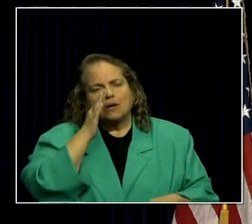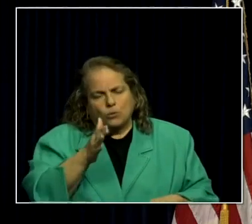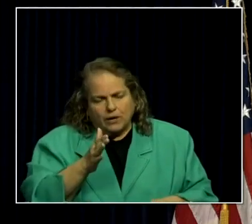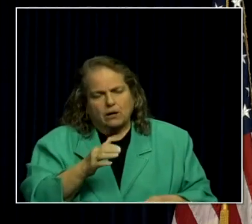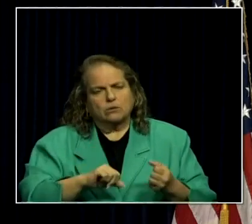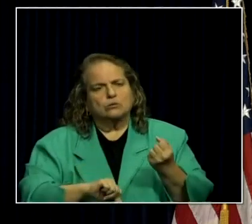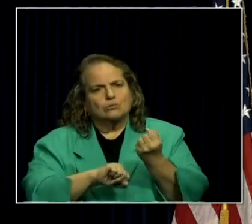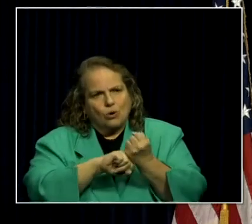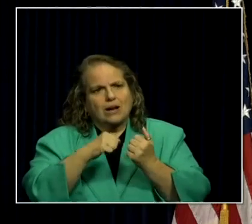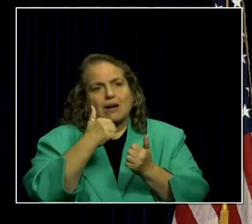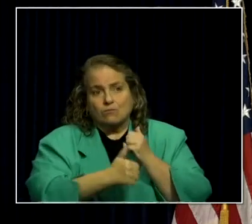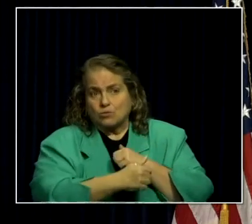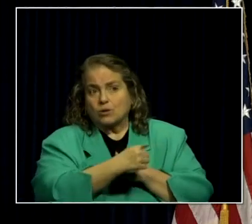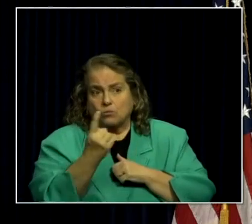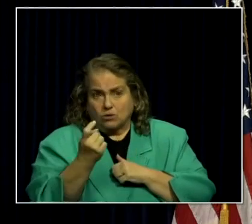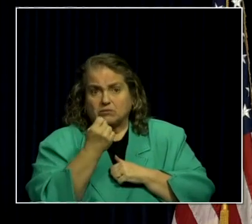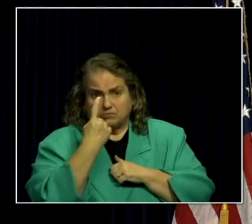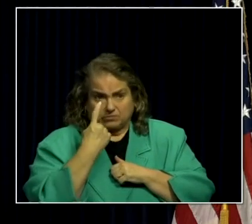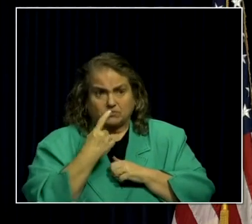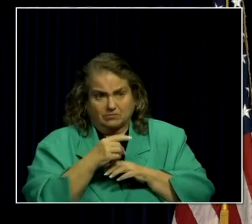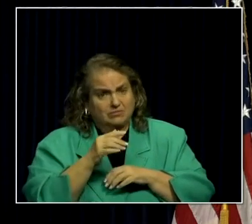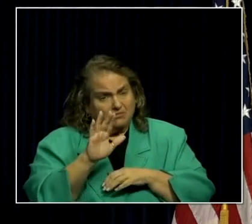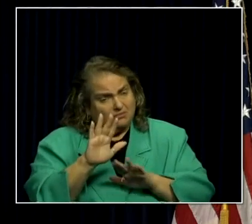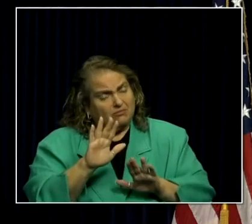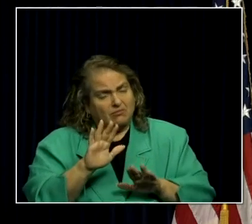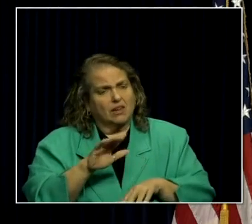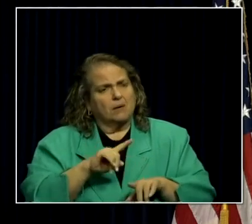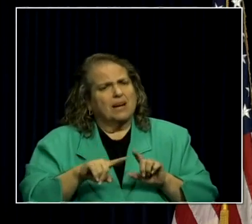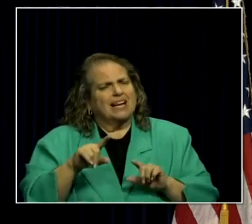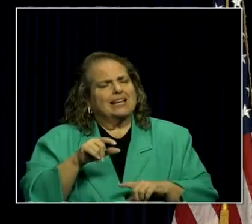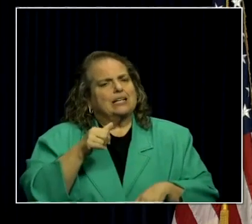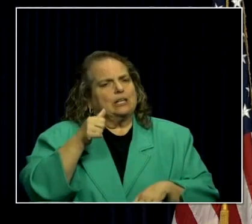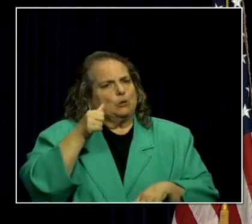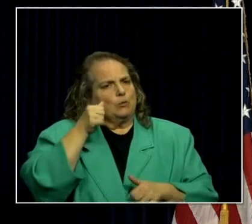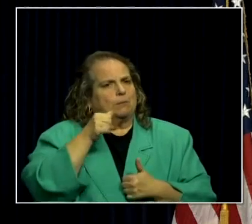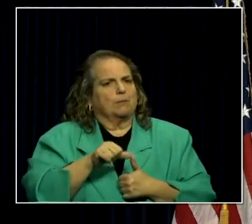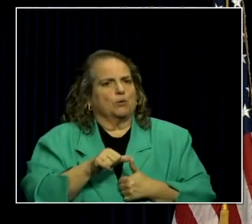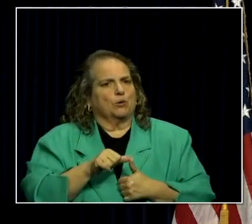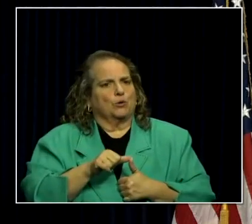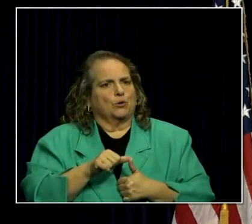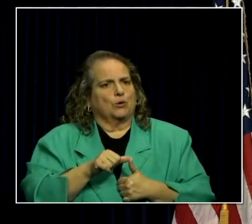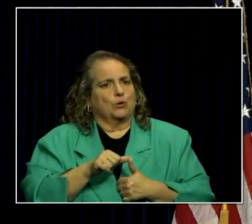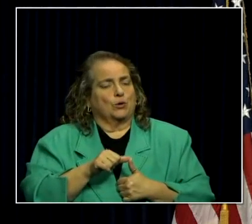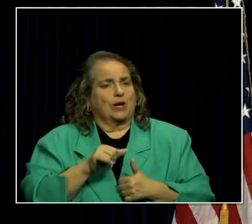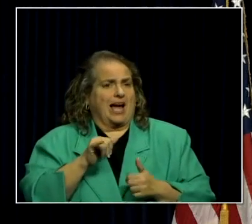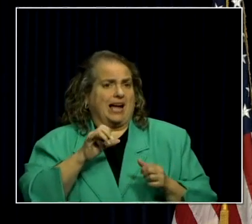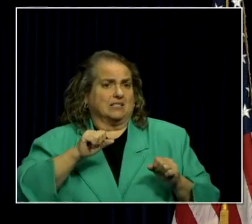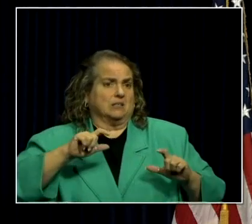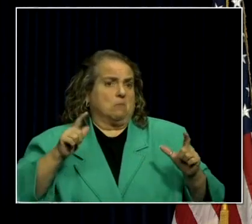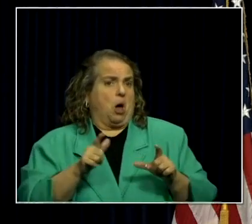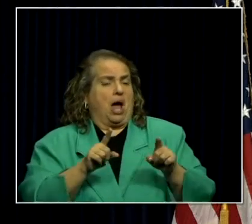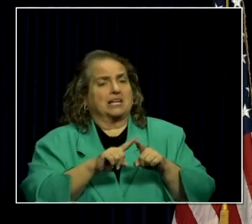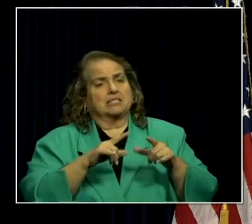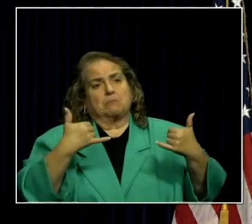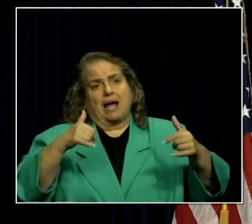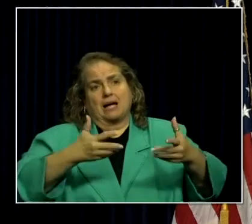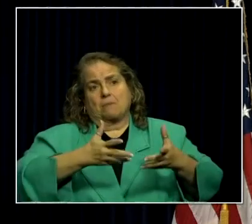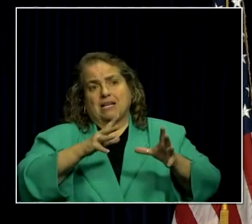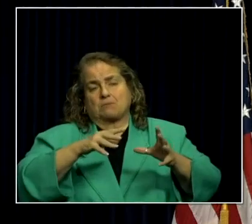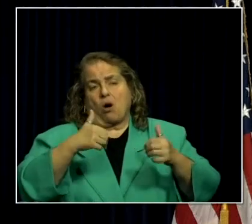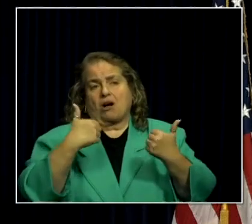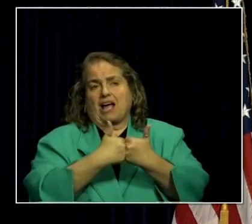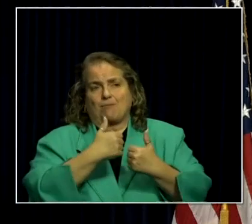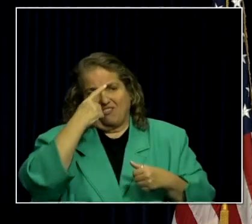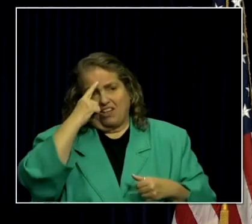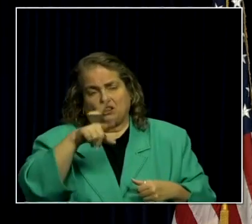But it ought to be a reminder that something as small as playing that basketball game, thinking you're invincible, it